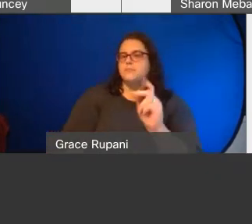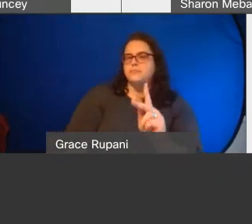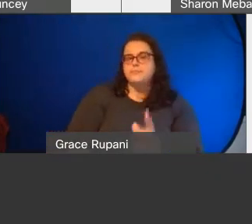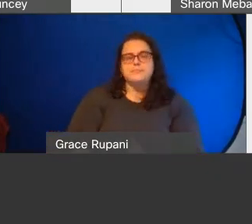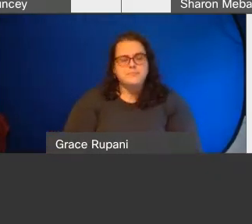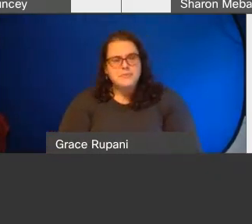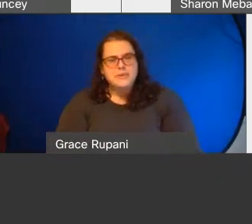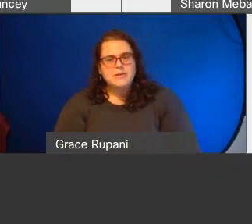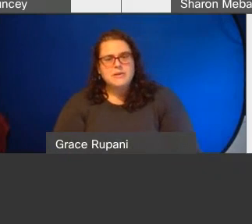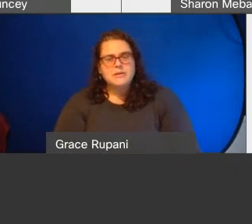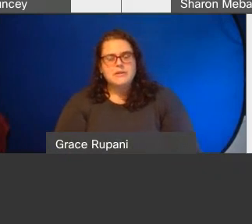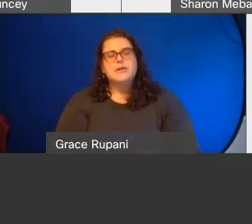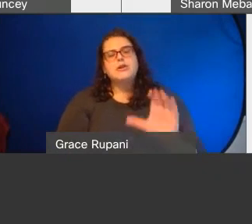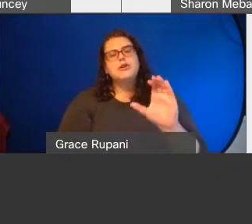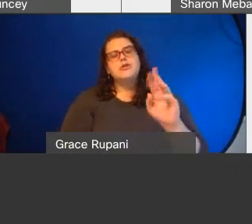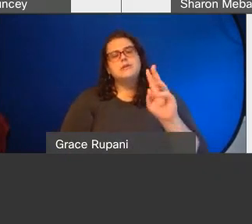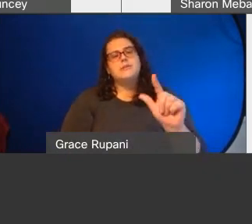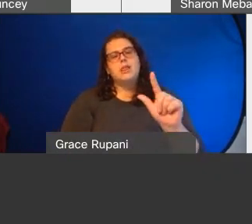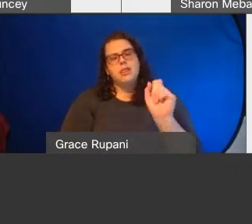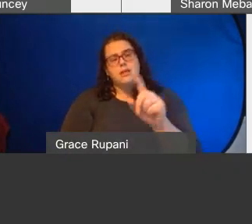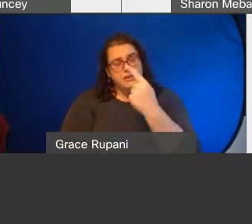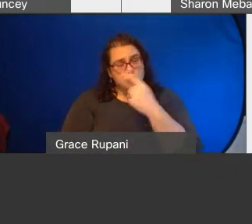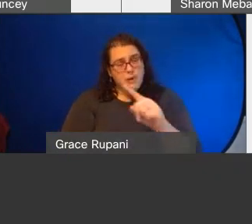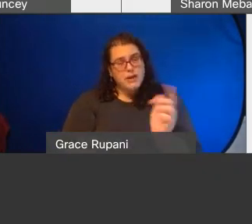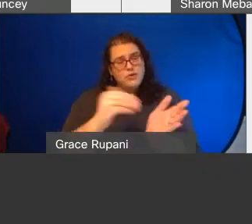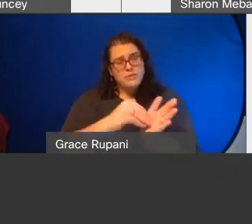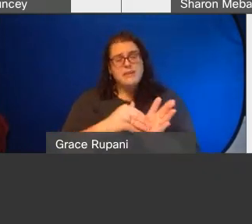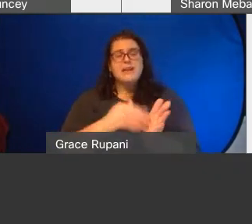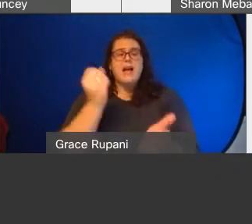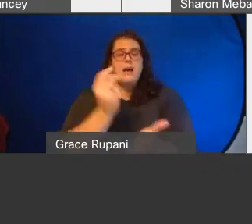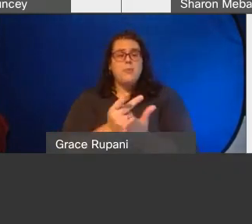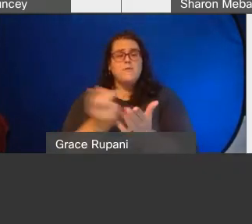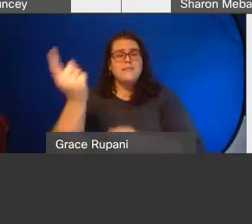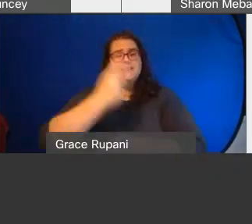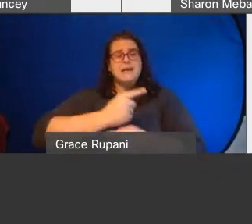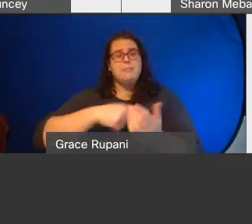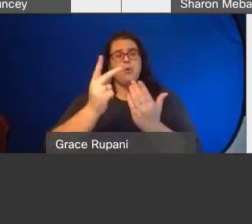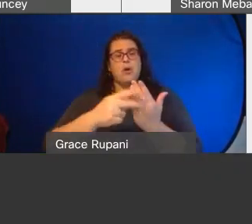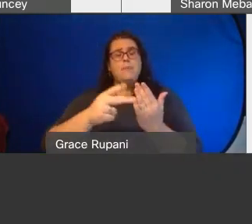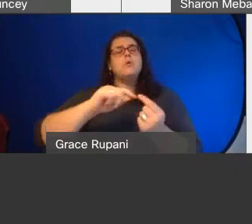Can you repeat the approved day programs and when are these facilities opening?